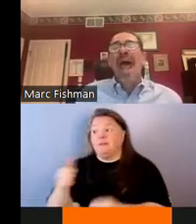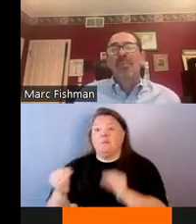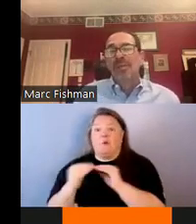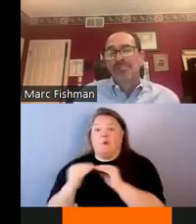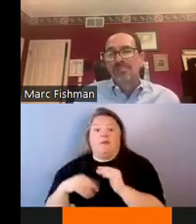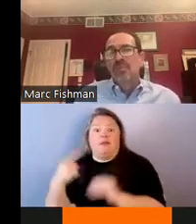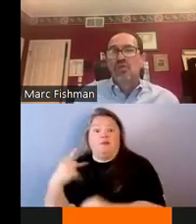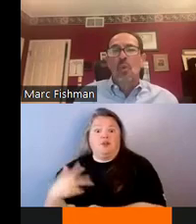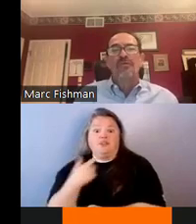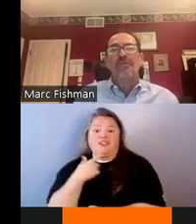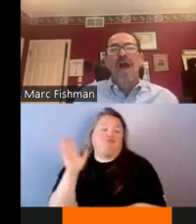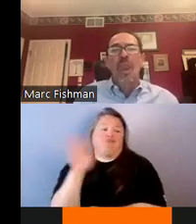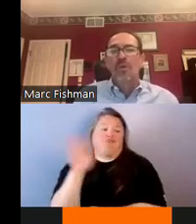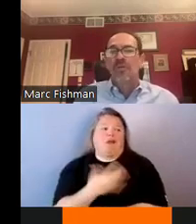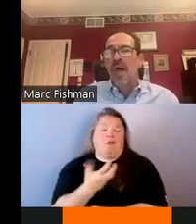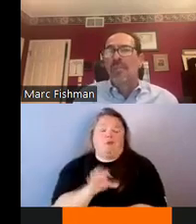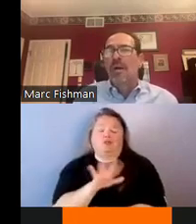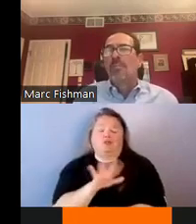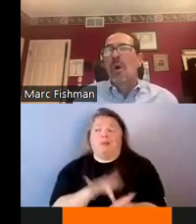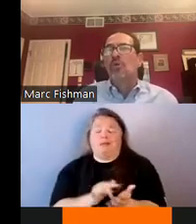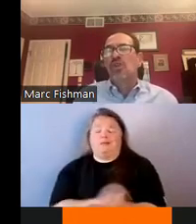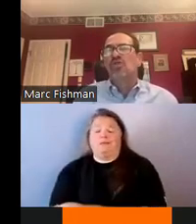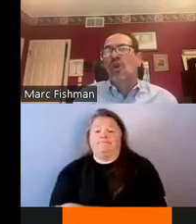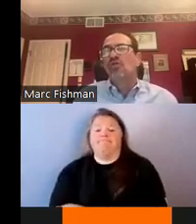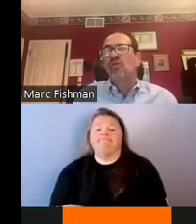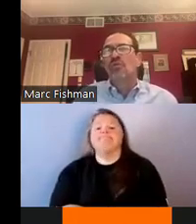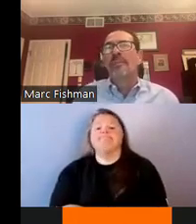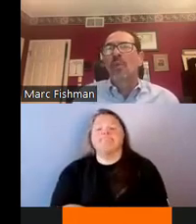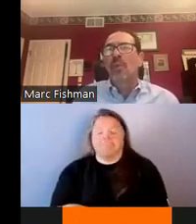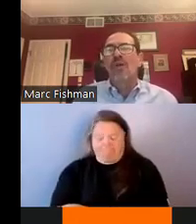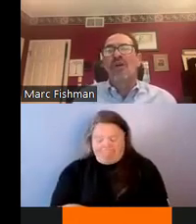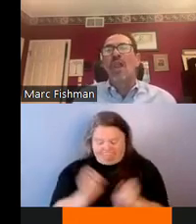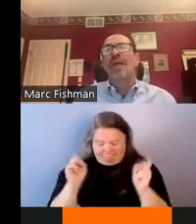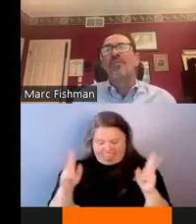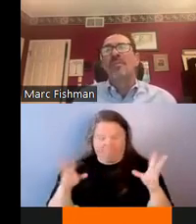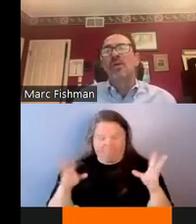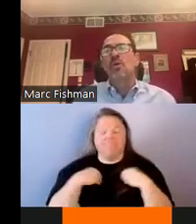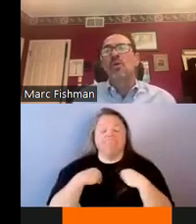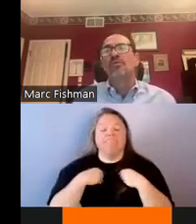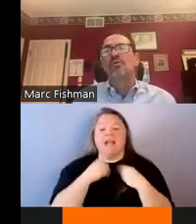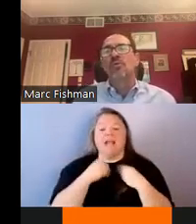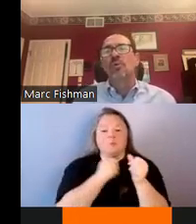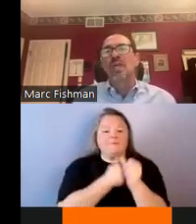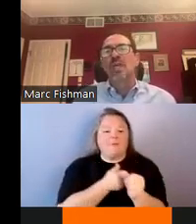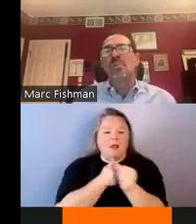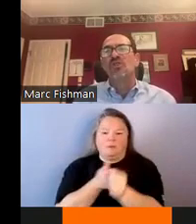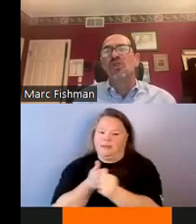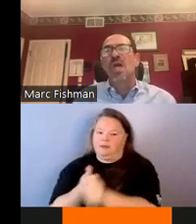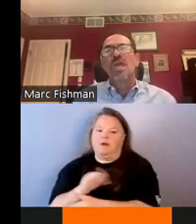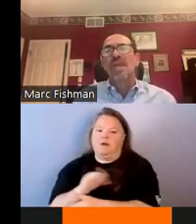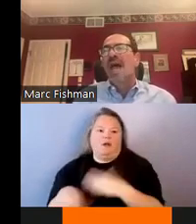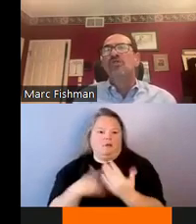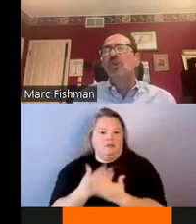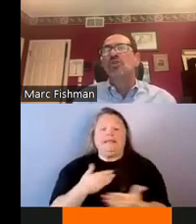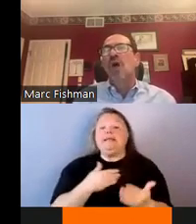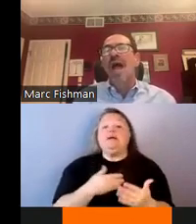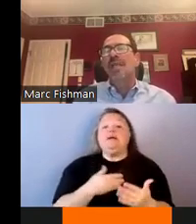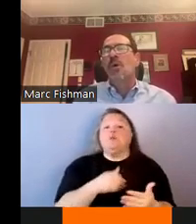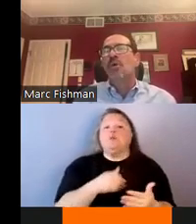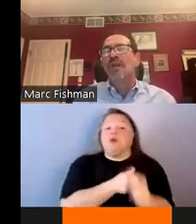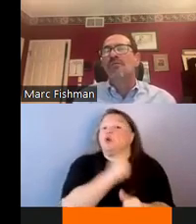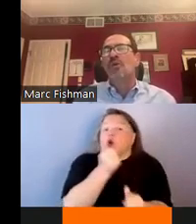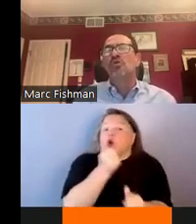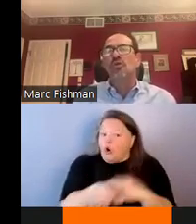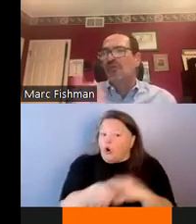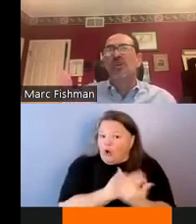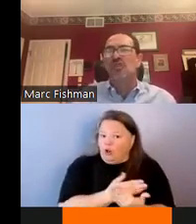And then what happened? So we followed them post-discharge. And remember, we're now following everybody who comes through inpatient, not just the